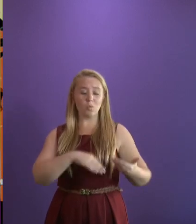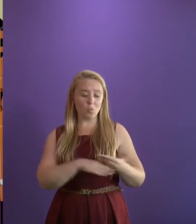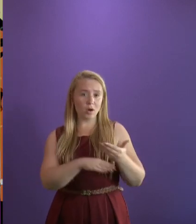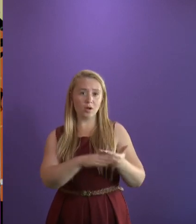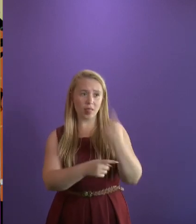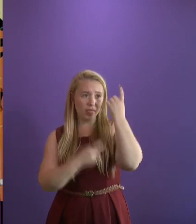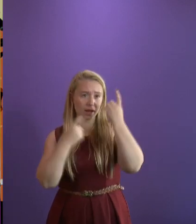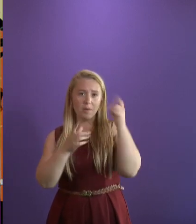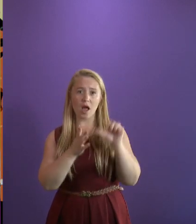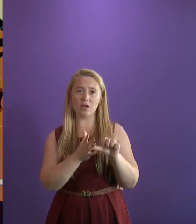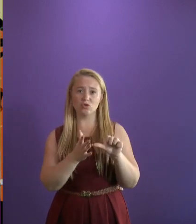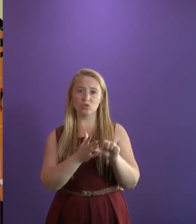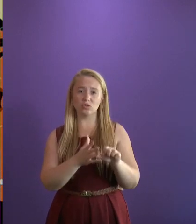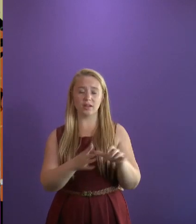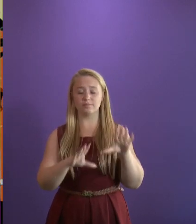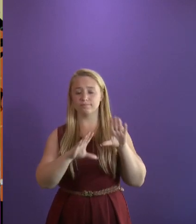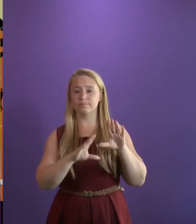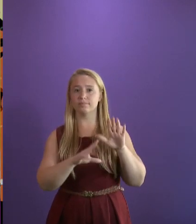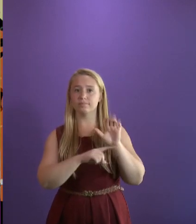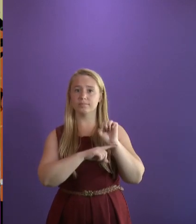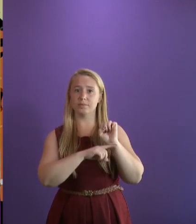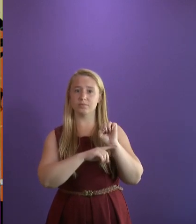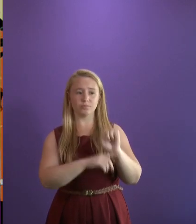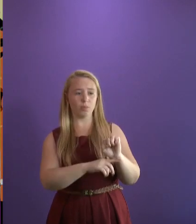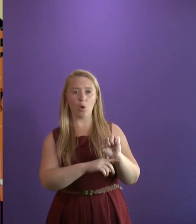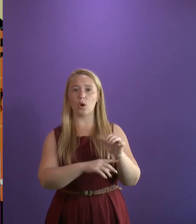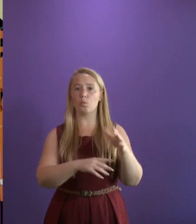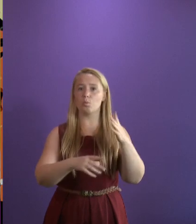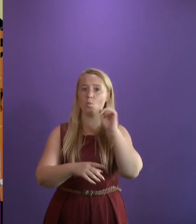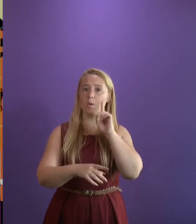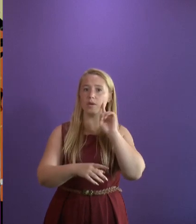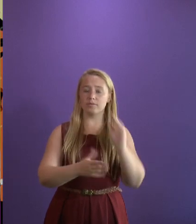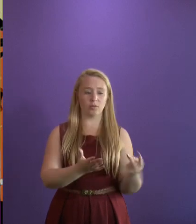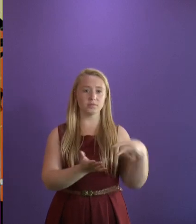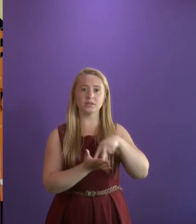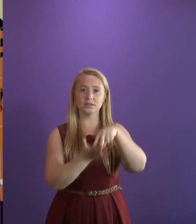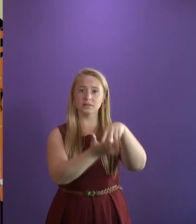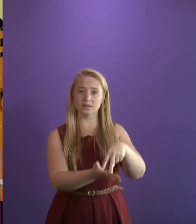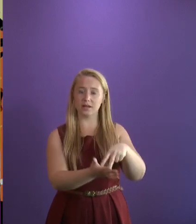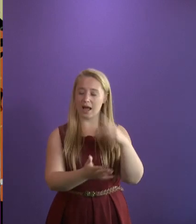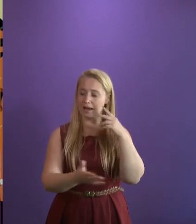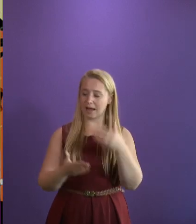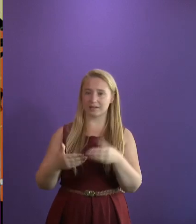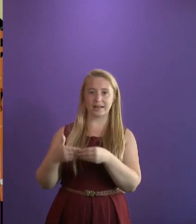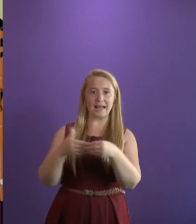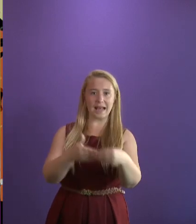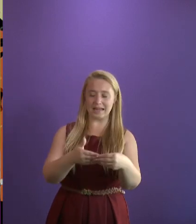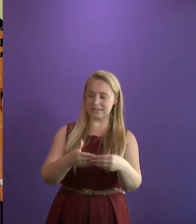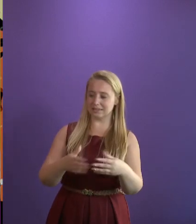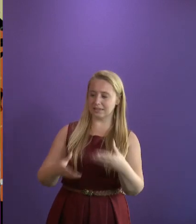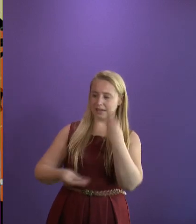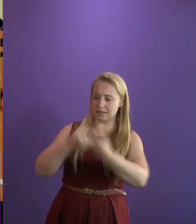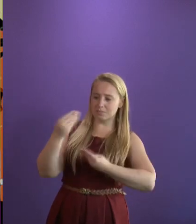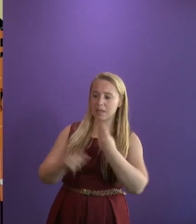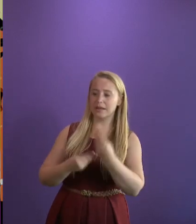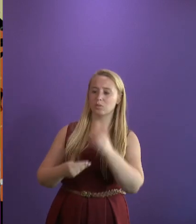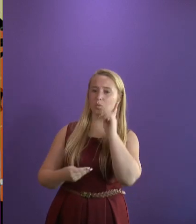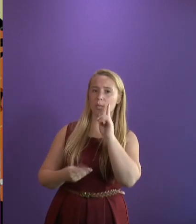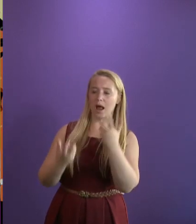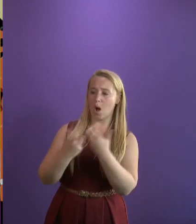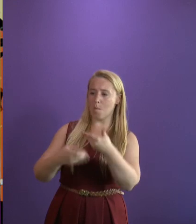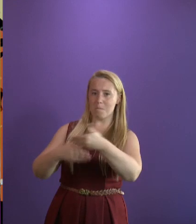from standing and working on guidelines to share with our councils about how they can remove those barriers. Yes, there are things like